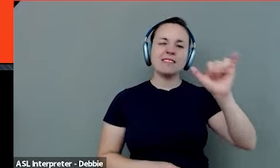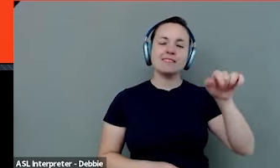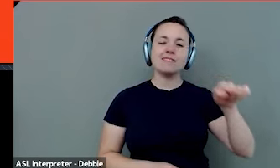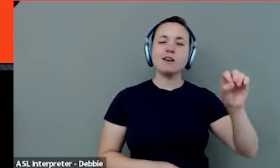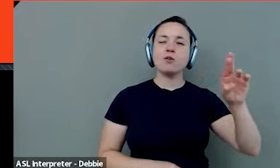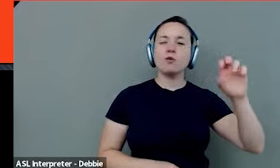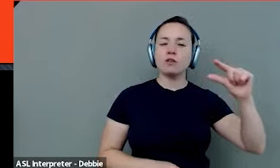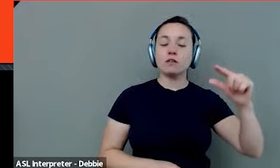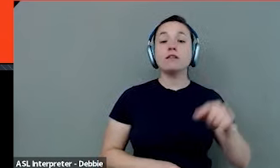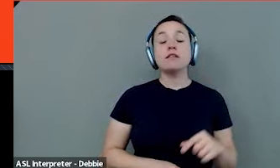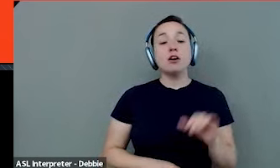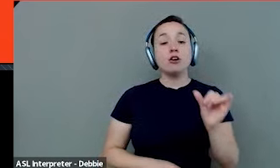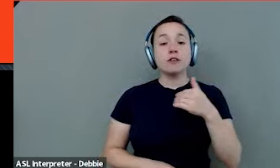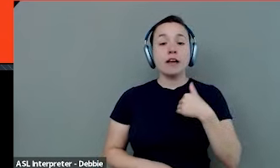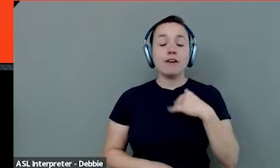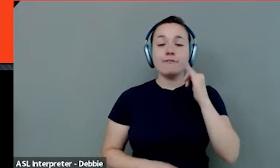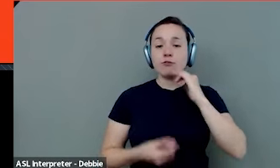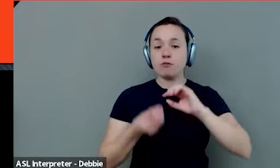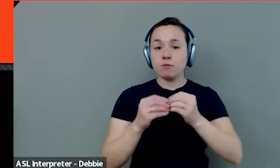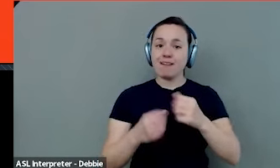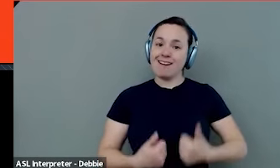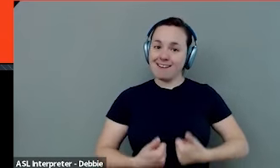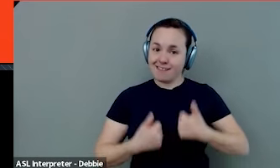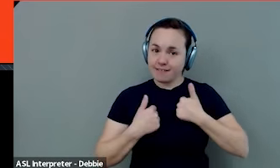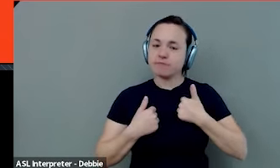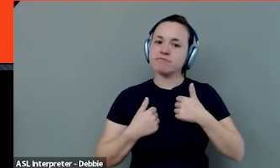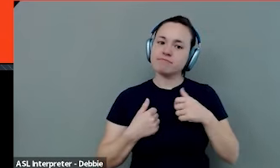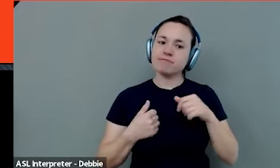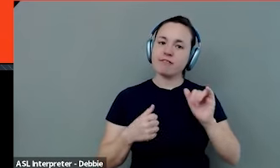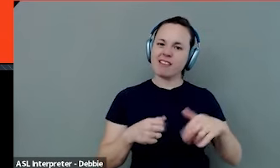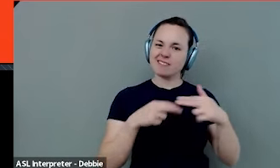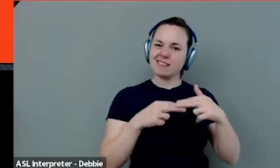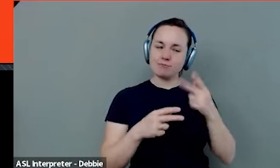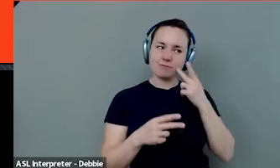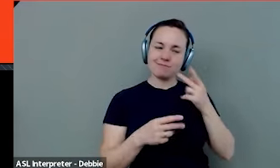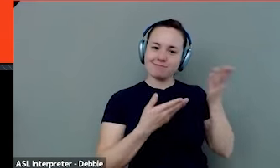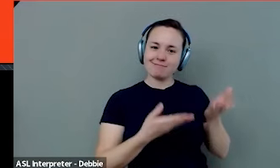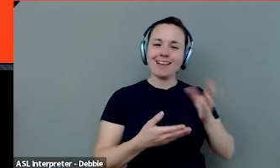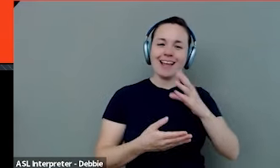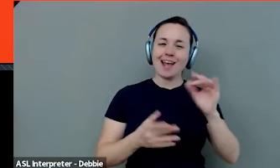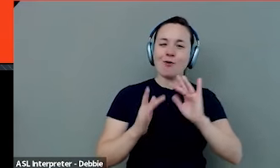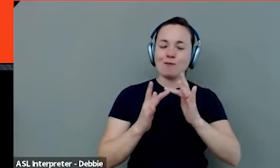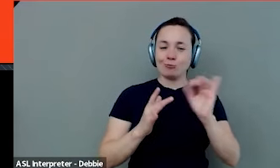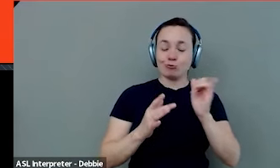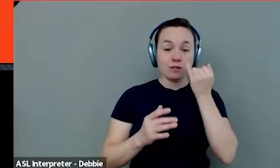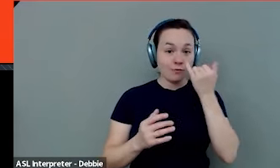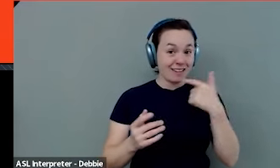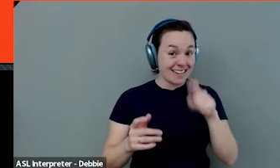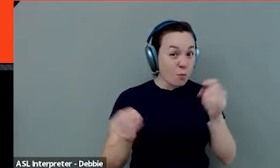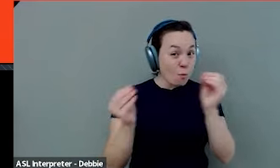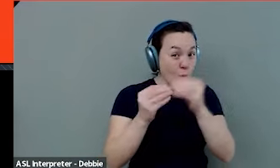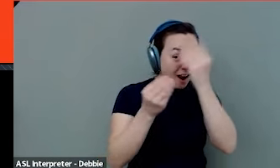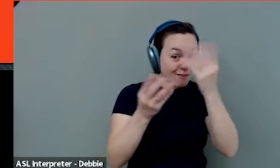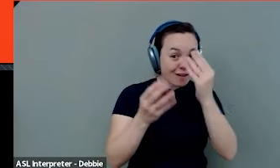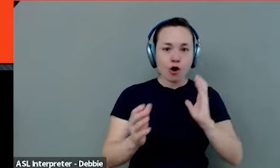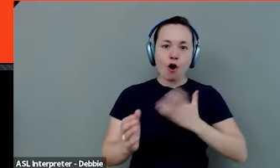atavakoli@ywca-berkeley.org. We also have our phone number and address on the slide, and our website if you like any more information about